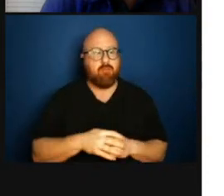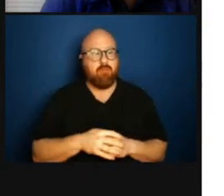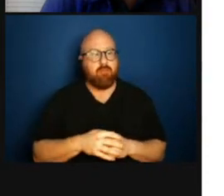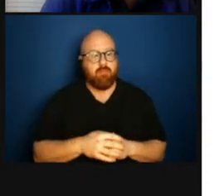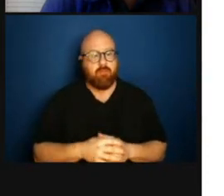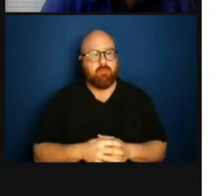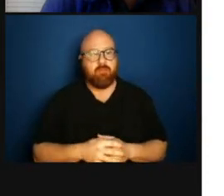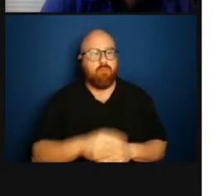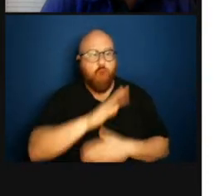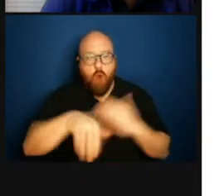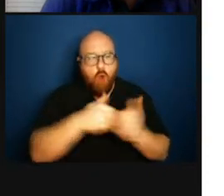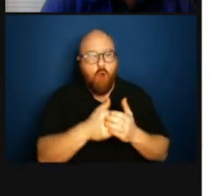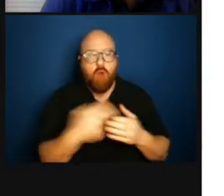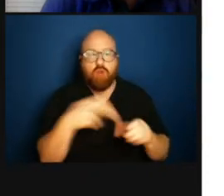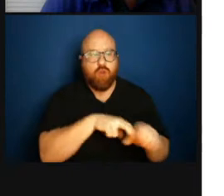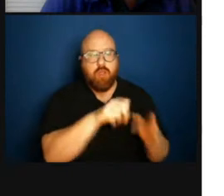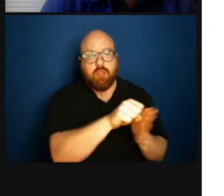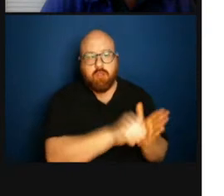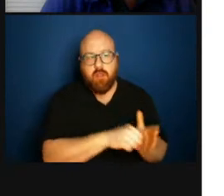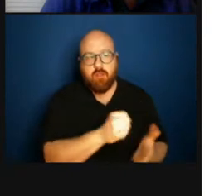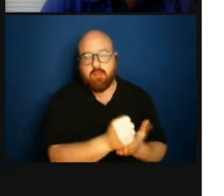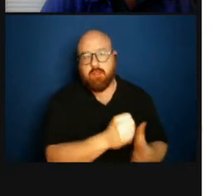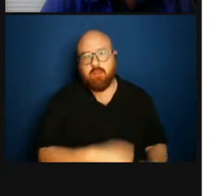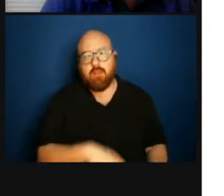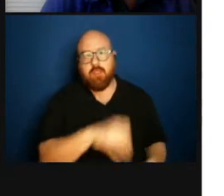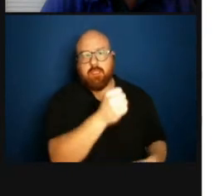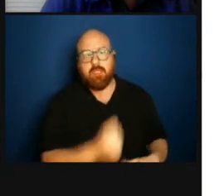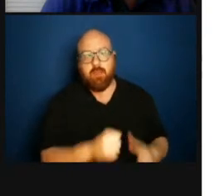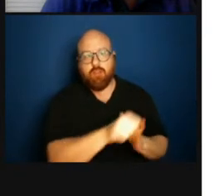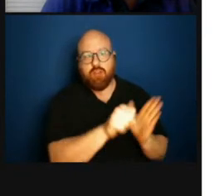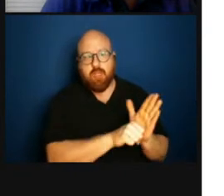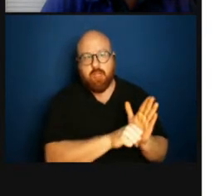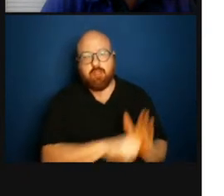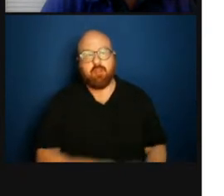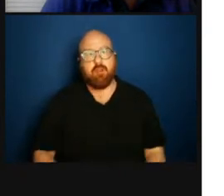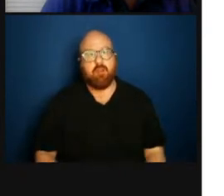statues of Frederick Douglass and Harriet Tubman. Next.